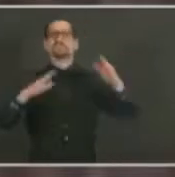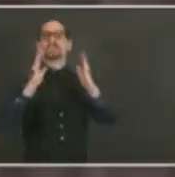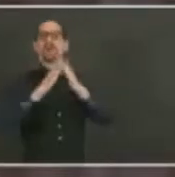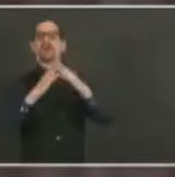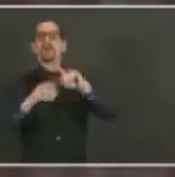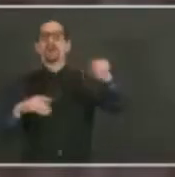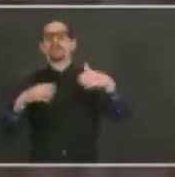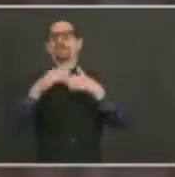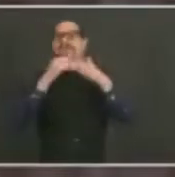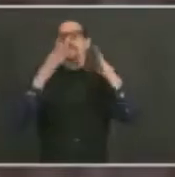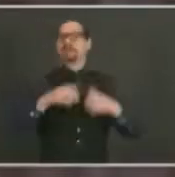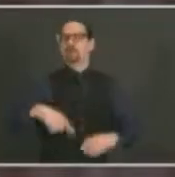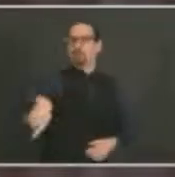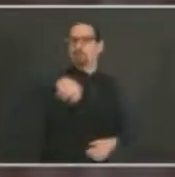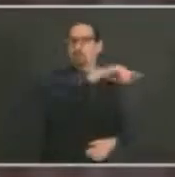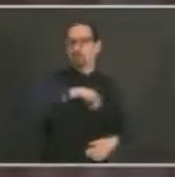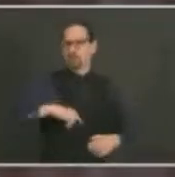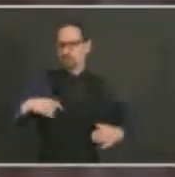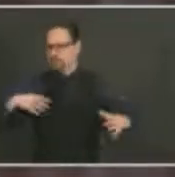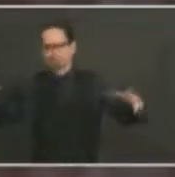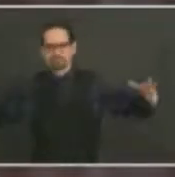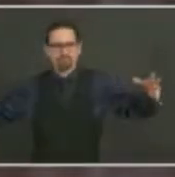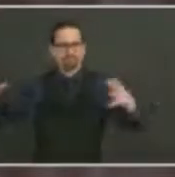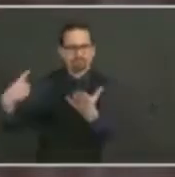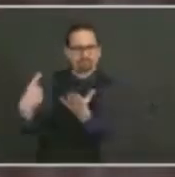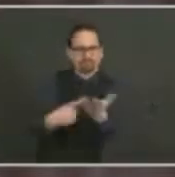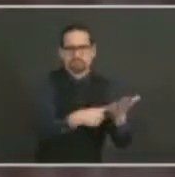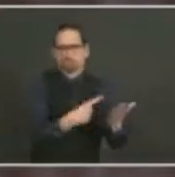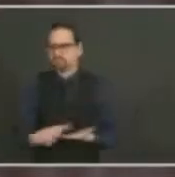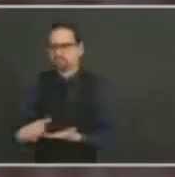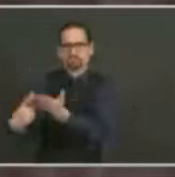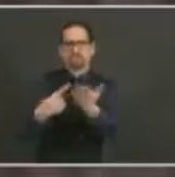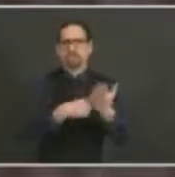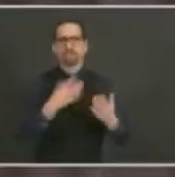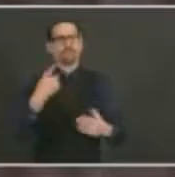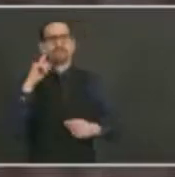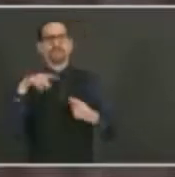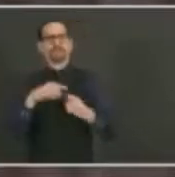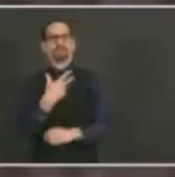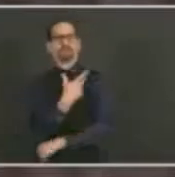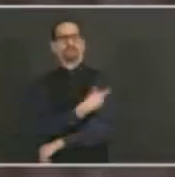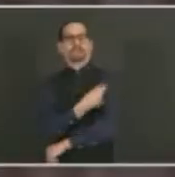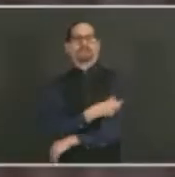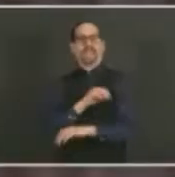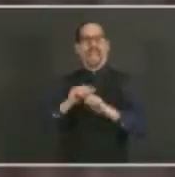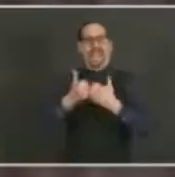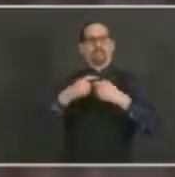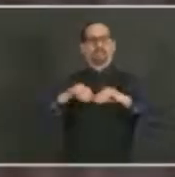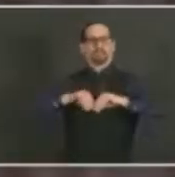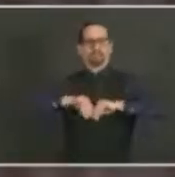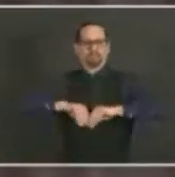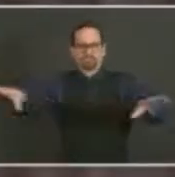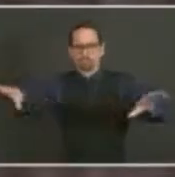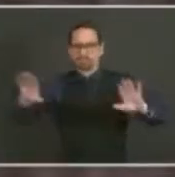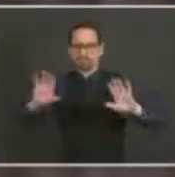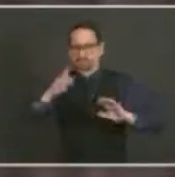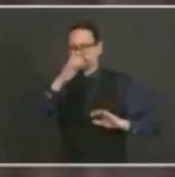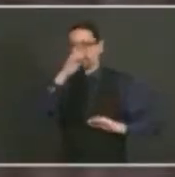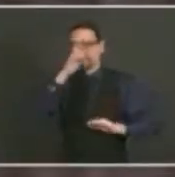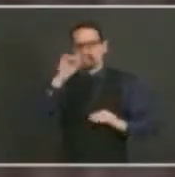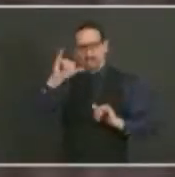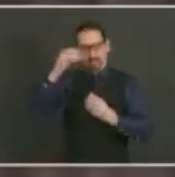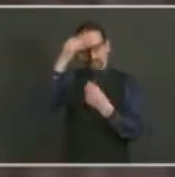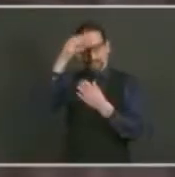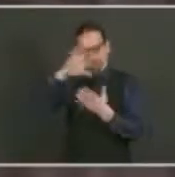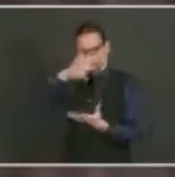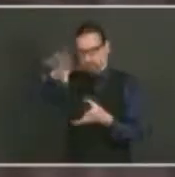the vaccine rollout at the local level. Keeping the information and input flowing both ways between state